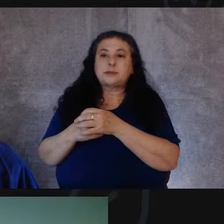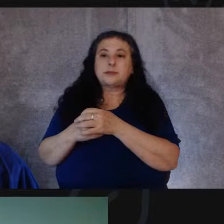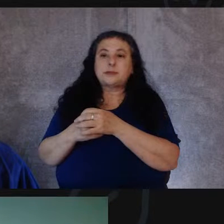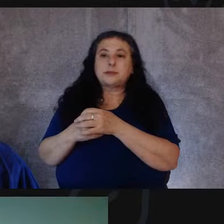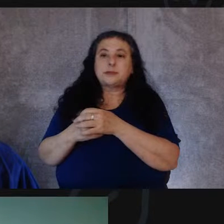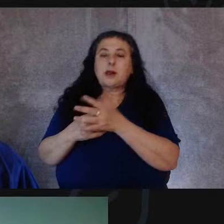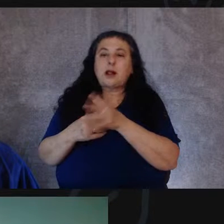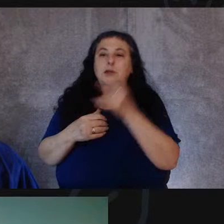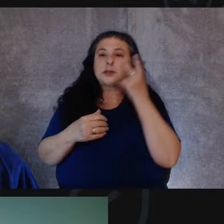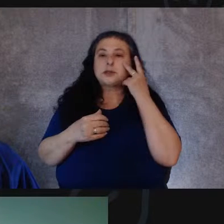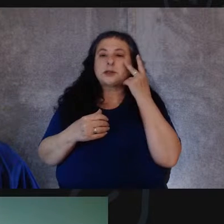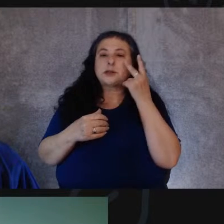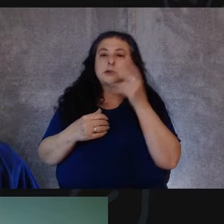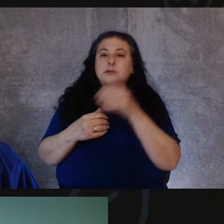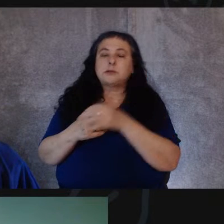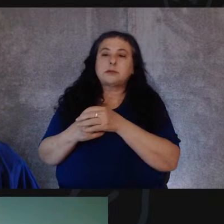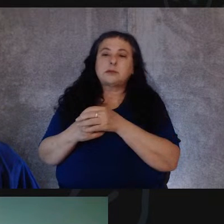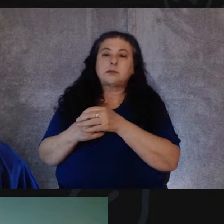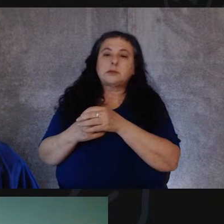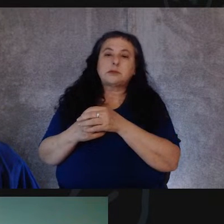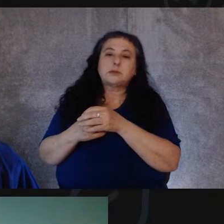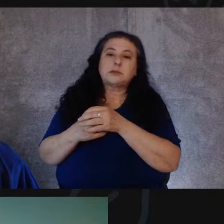Let's see.